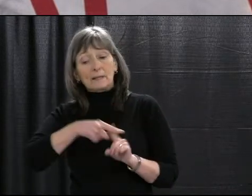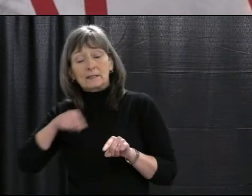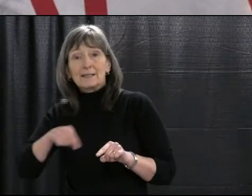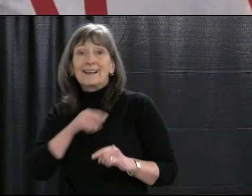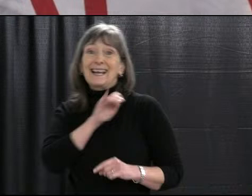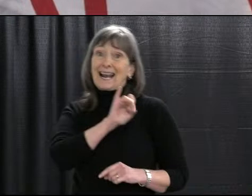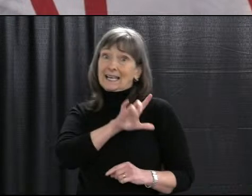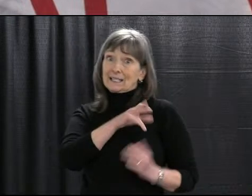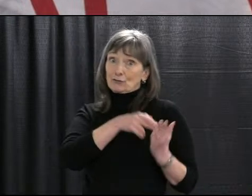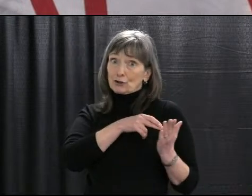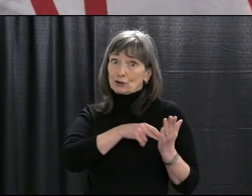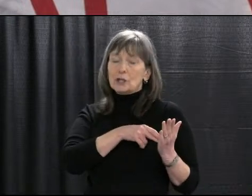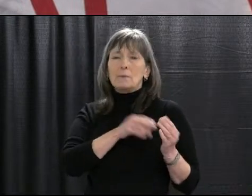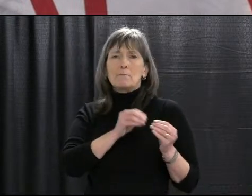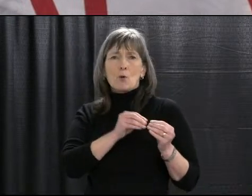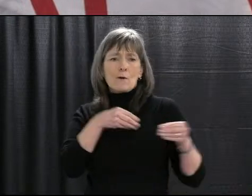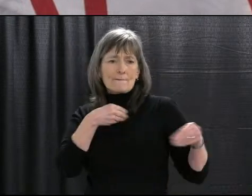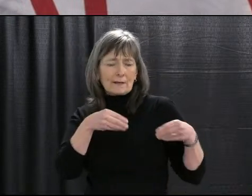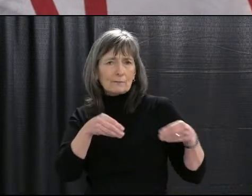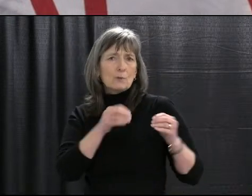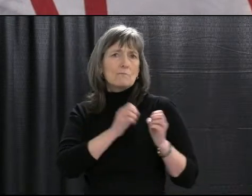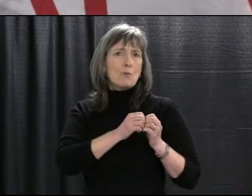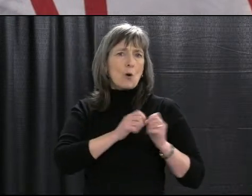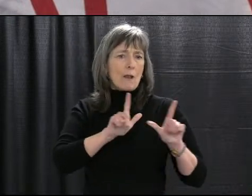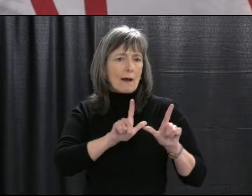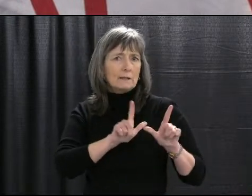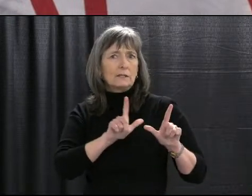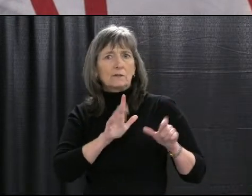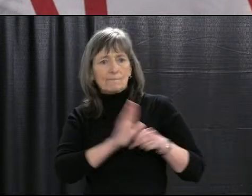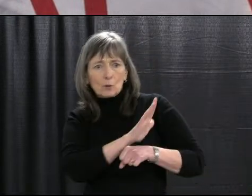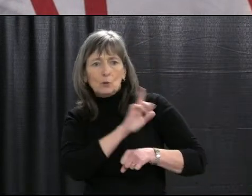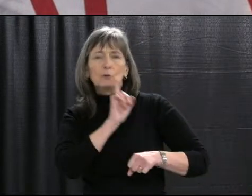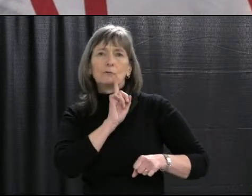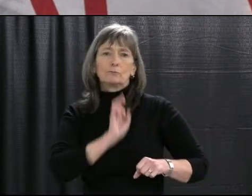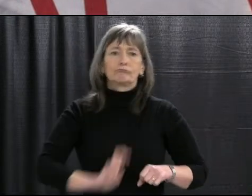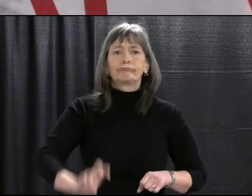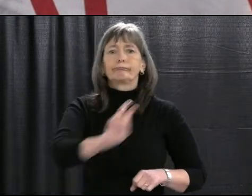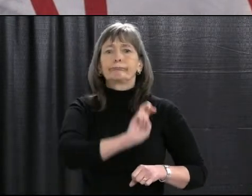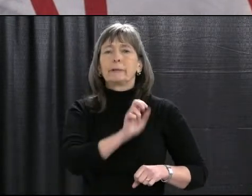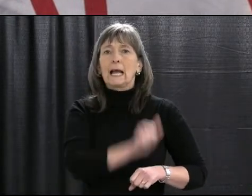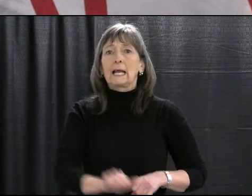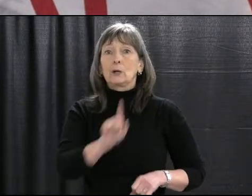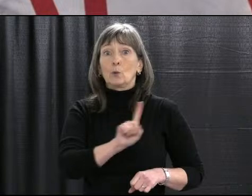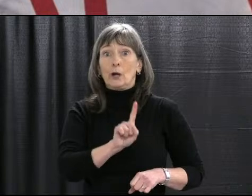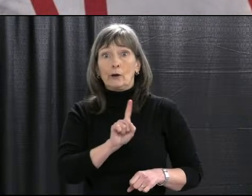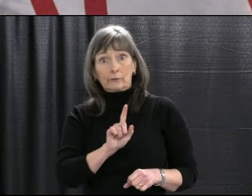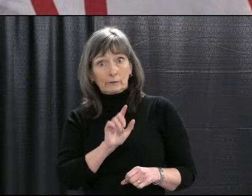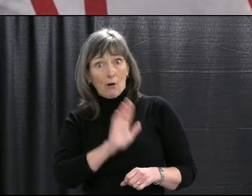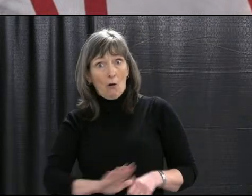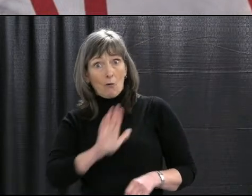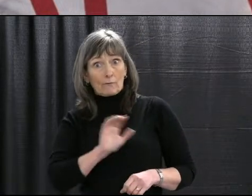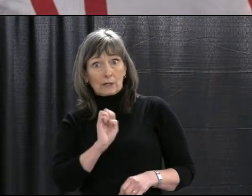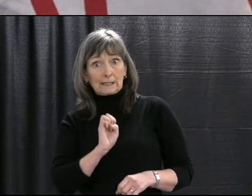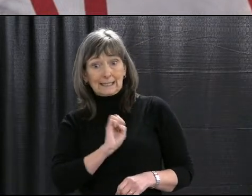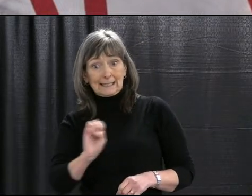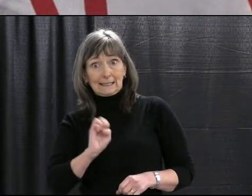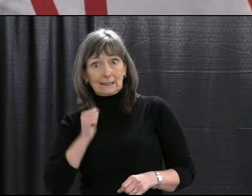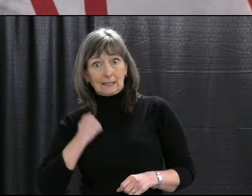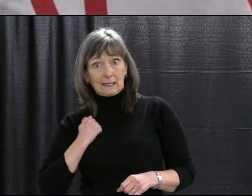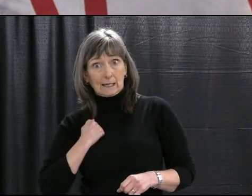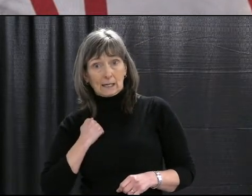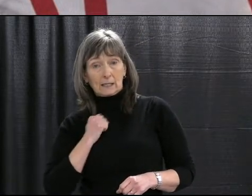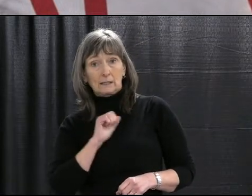and flexibility for fully licensed physicians to practice anywhere in Atlantic Canada, this